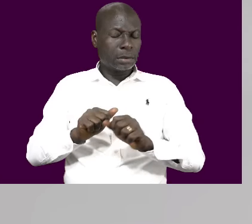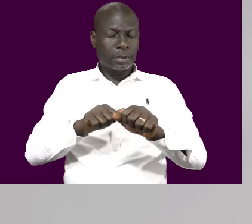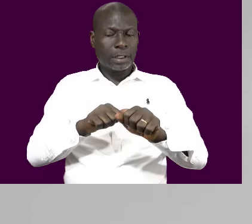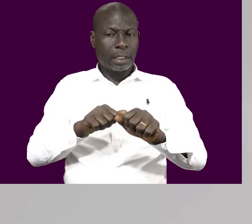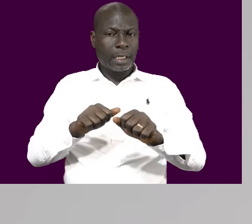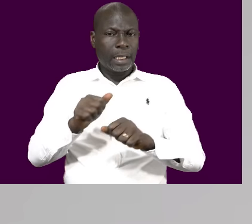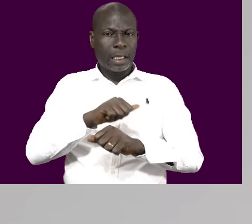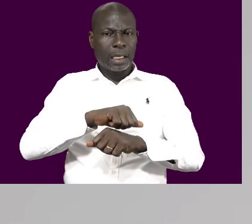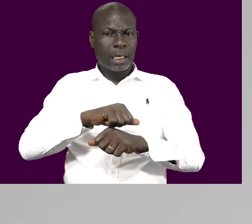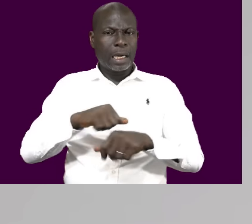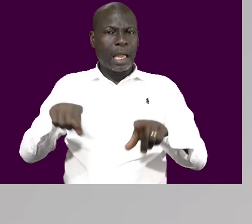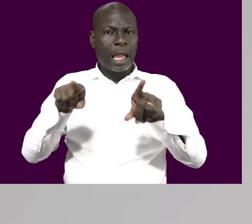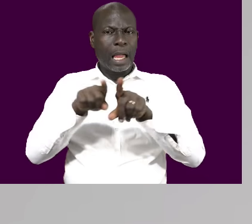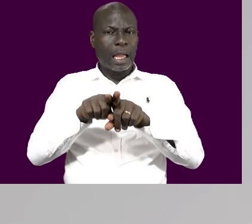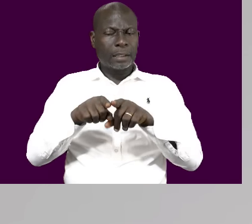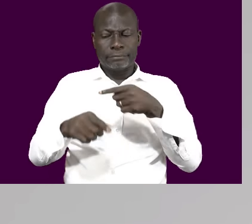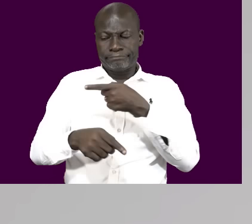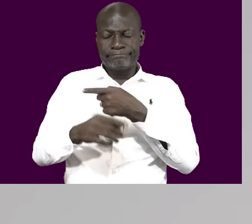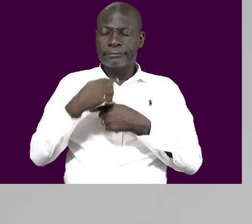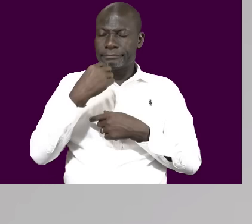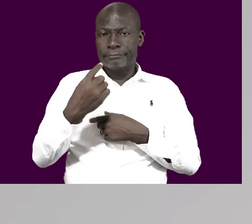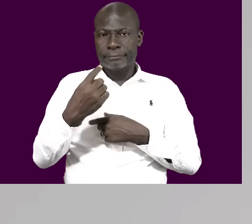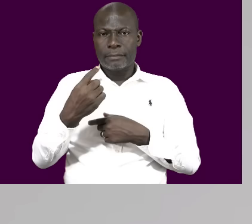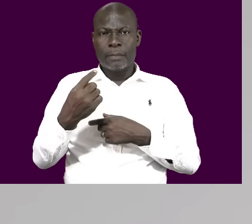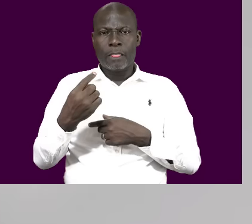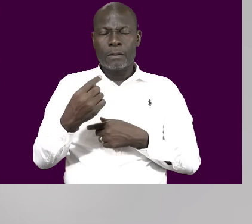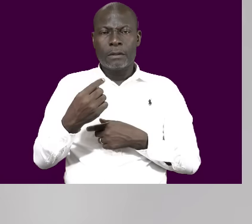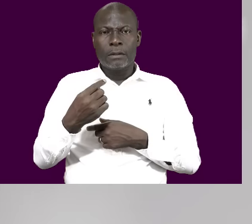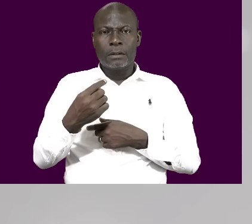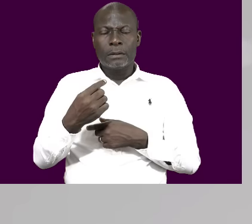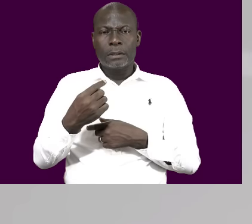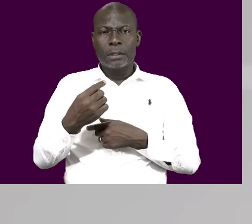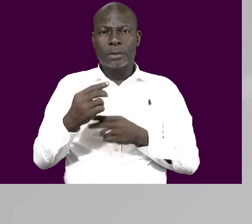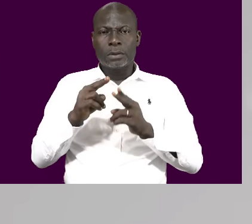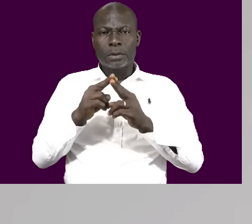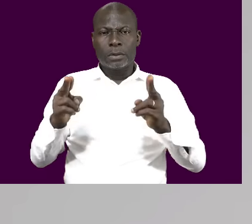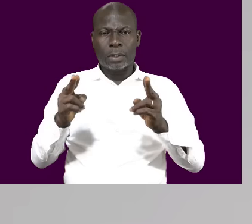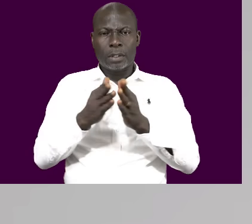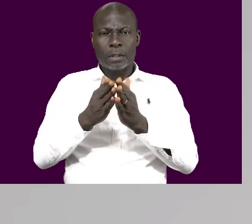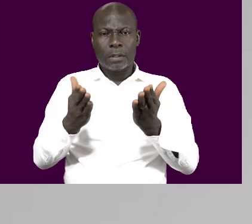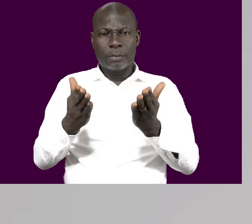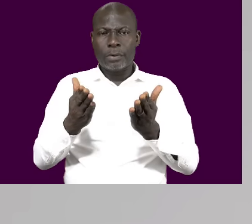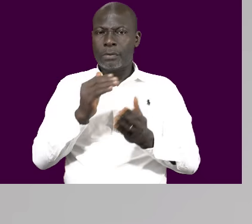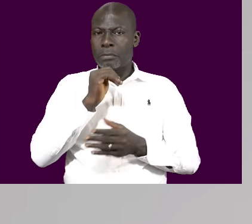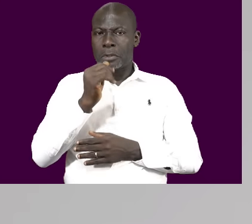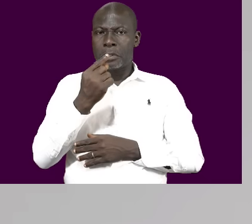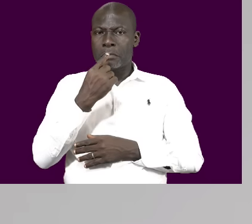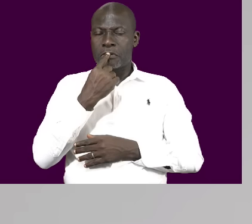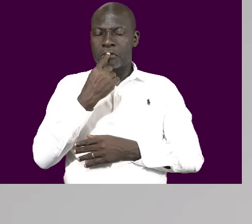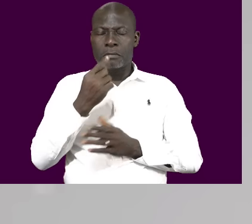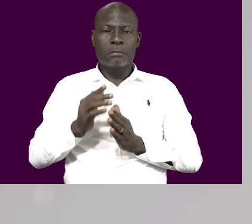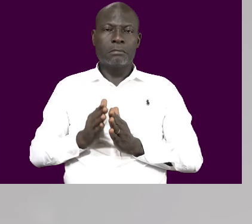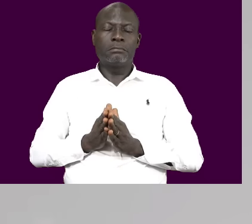and as a sheep before its shearers is silent, so he opened not his mouth.